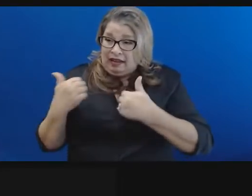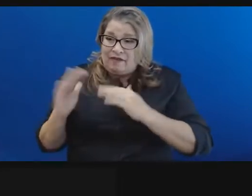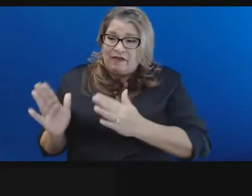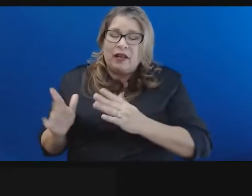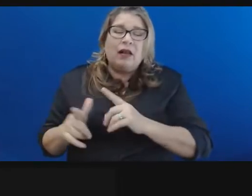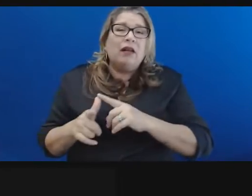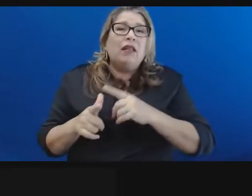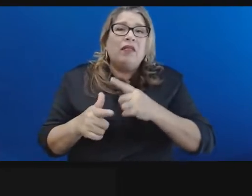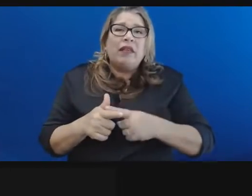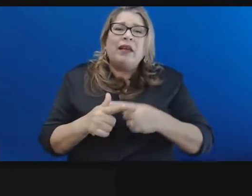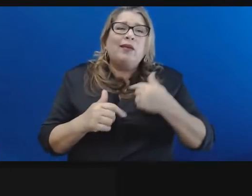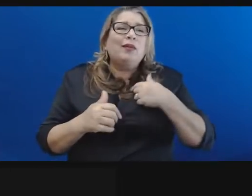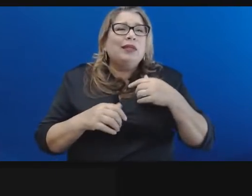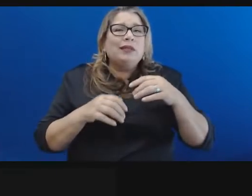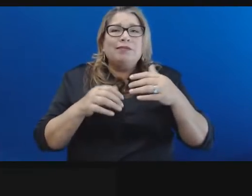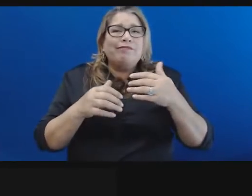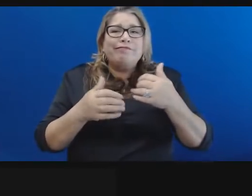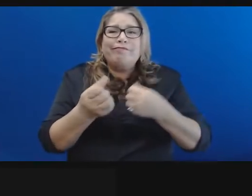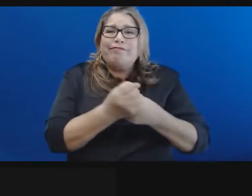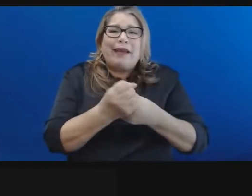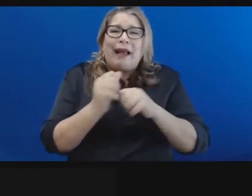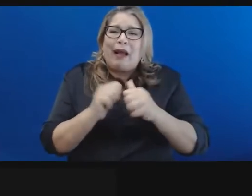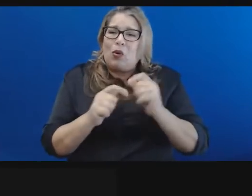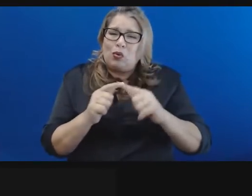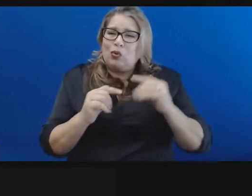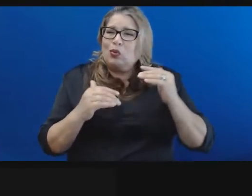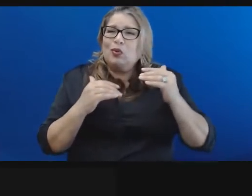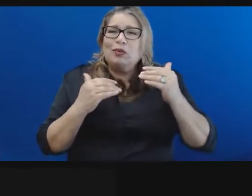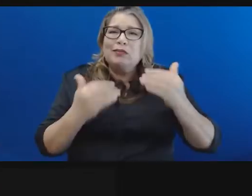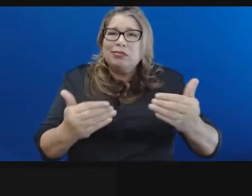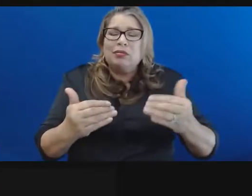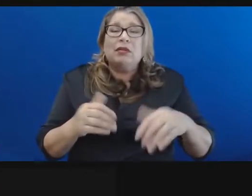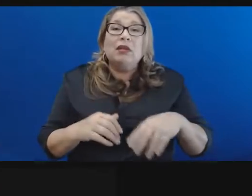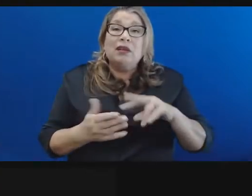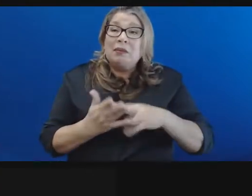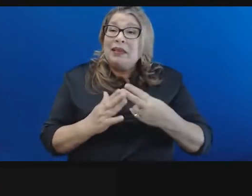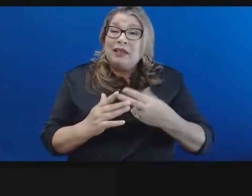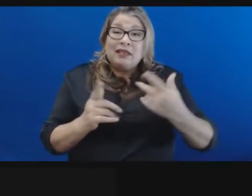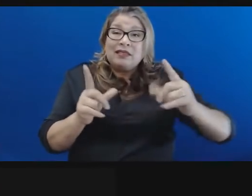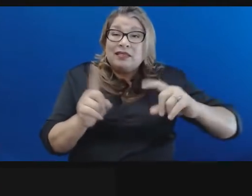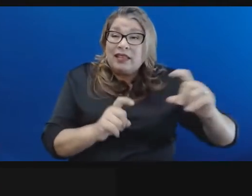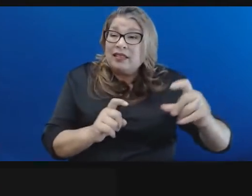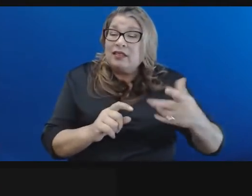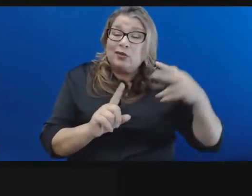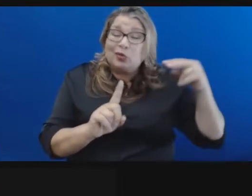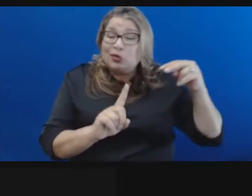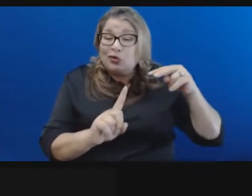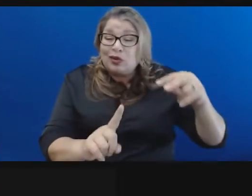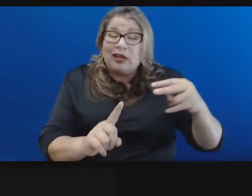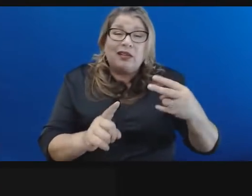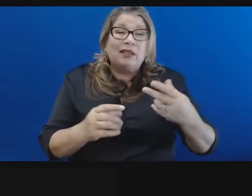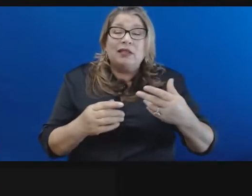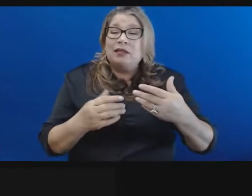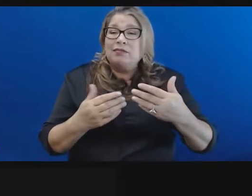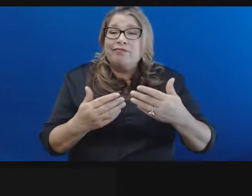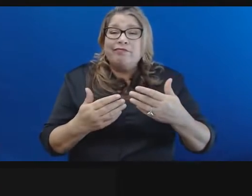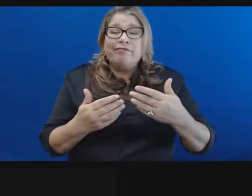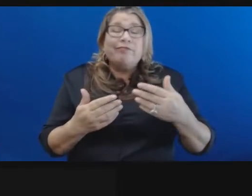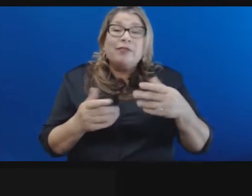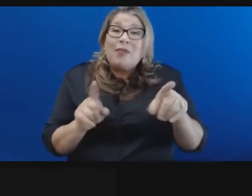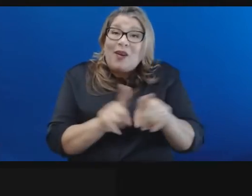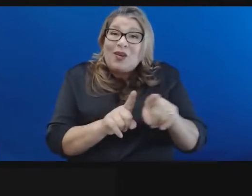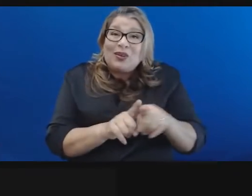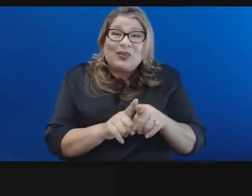around disease investigation and tracking transmission, or all of the other very important things like wearing